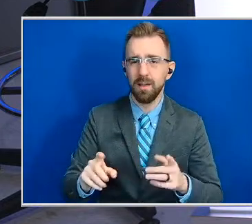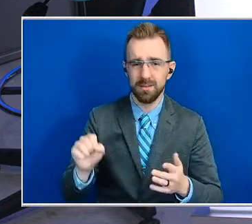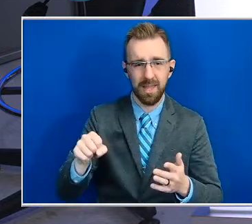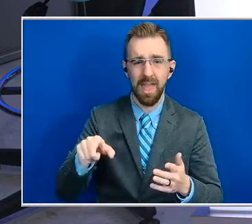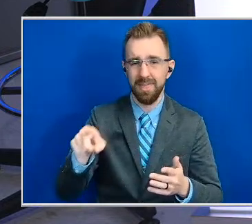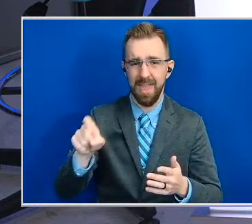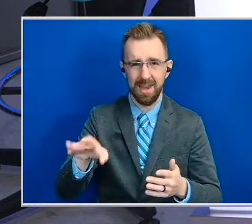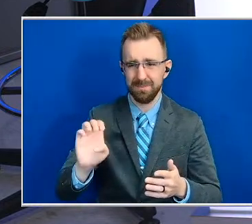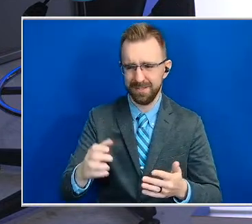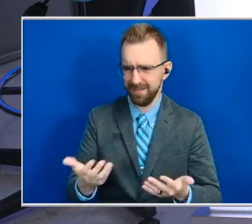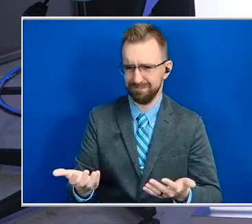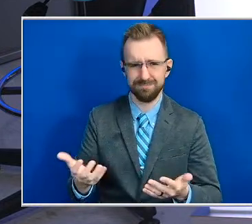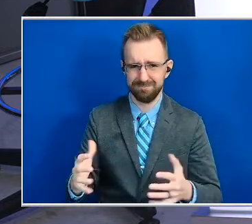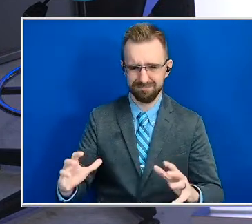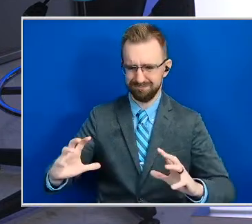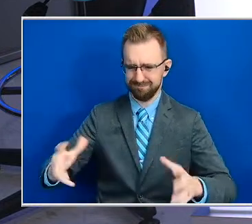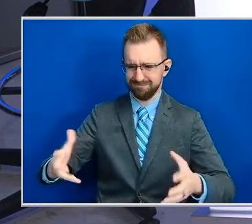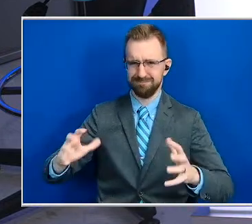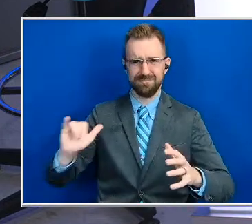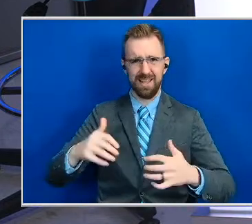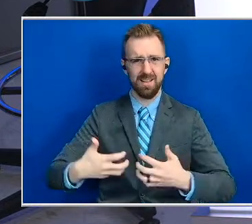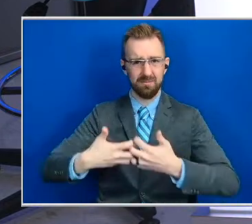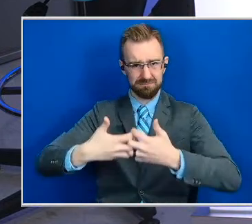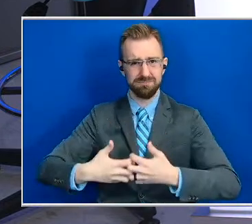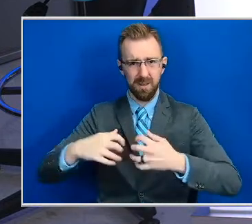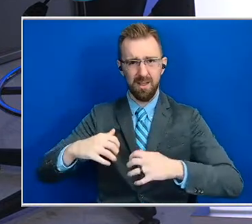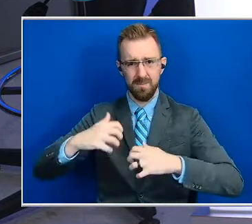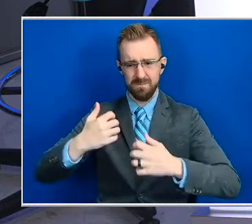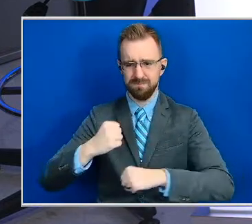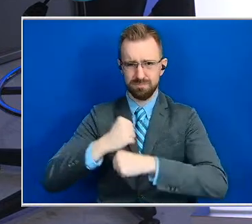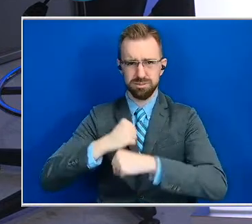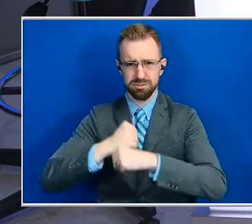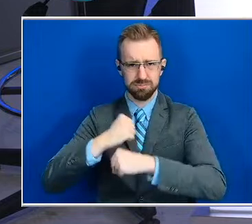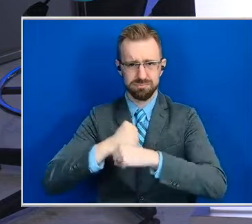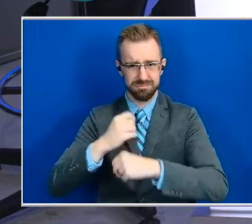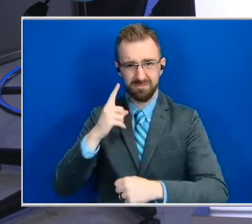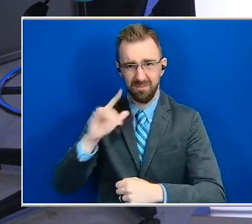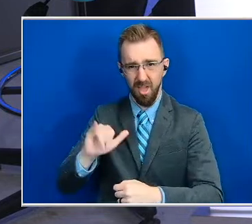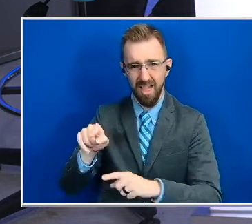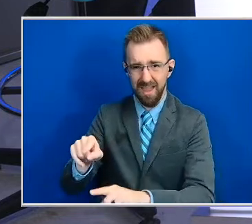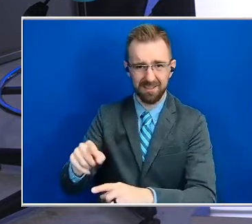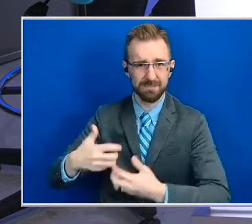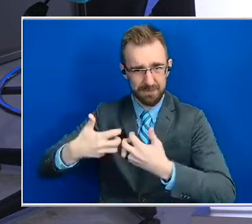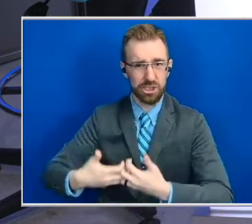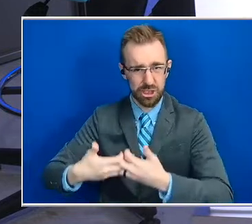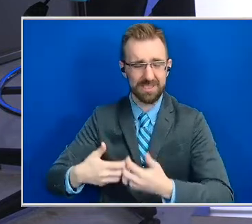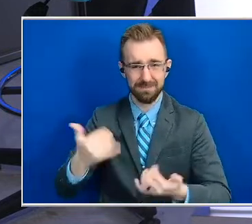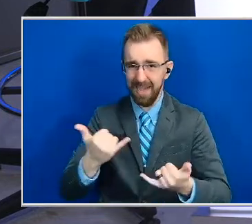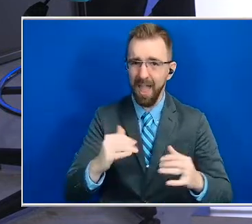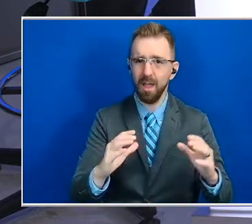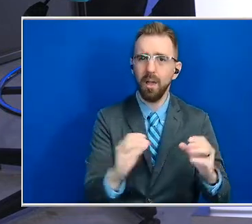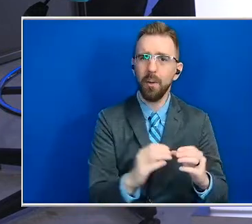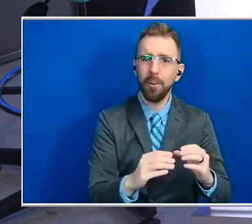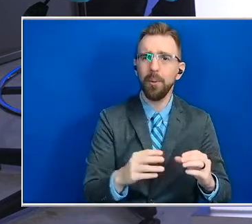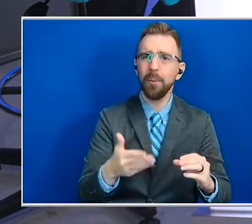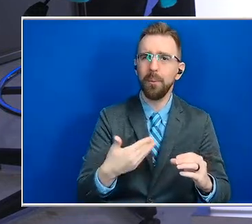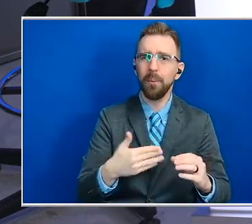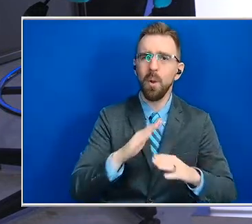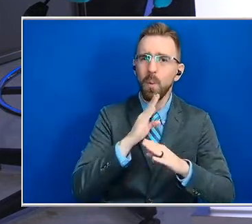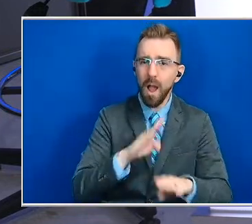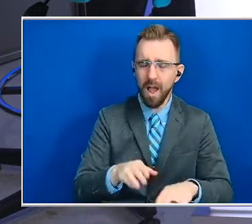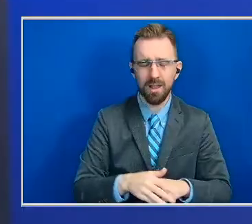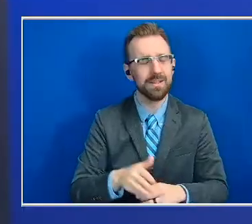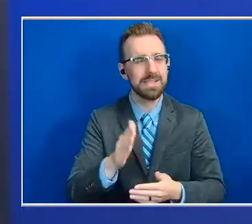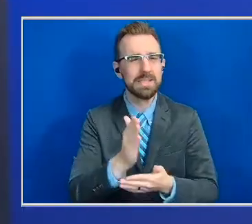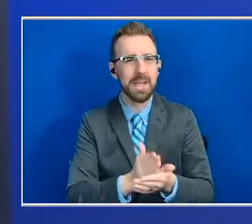like, oh, things are kind of a machine here, but it's great to know that they're a little better, a little less cumbersome now. They are. Some are better than others, and I do